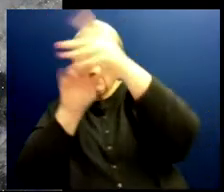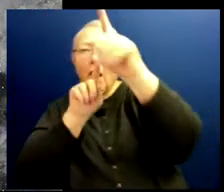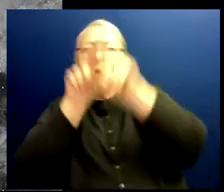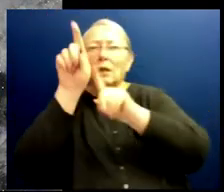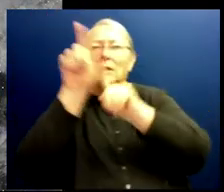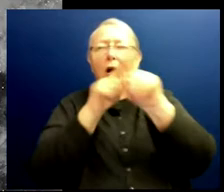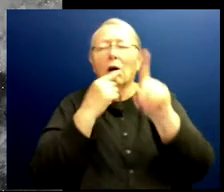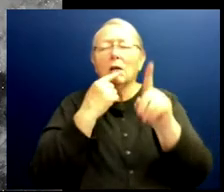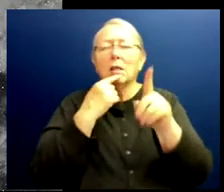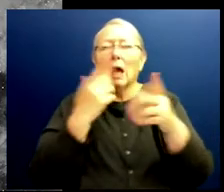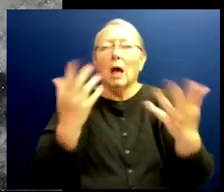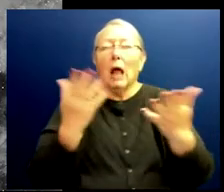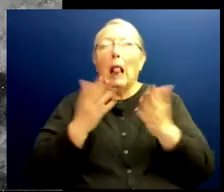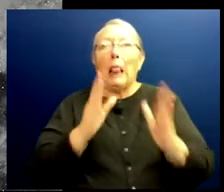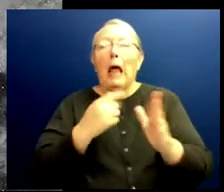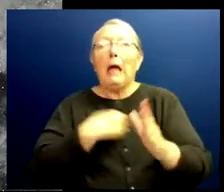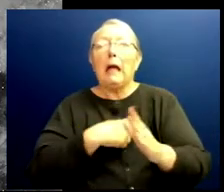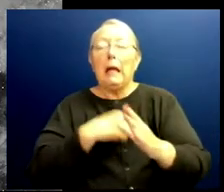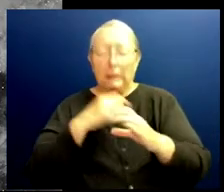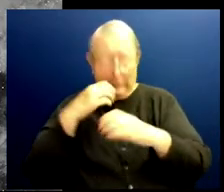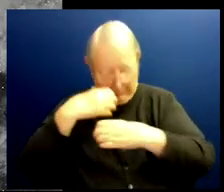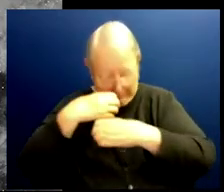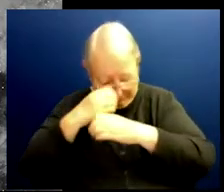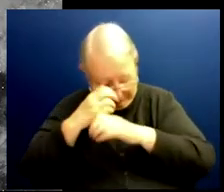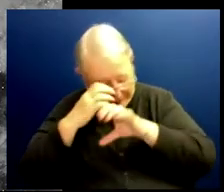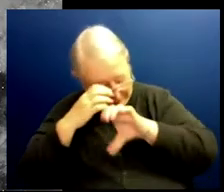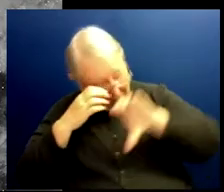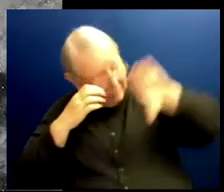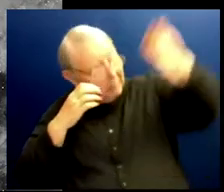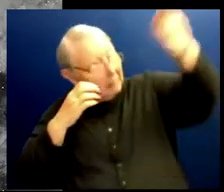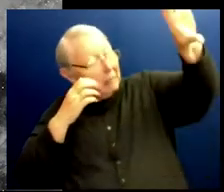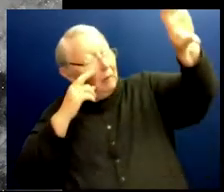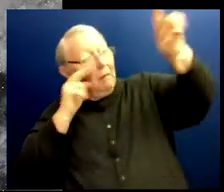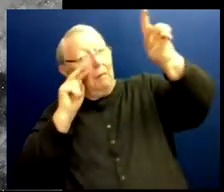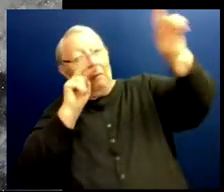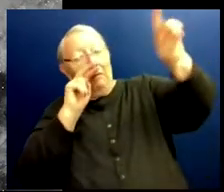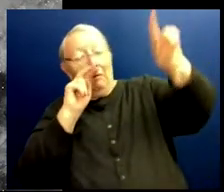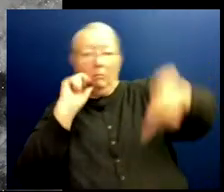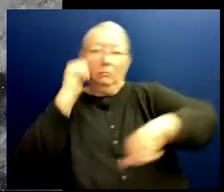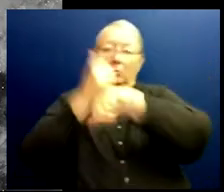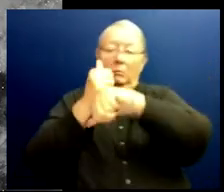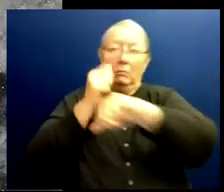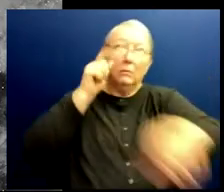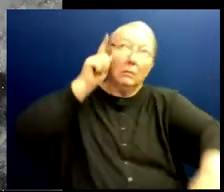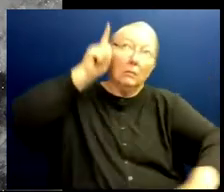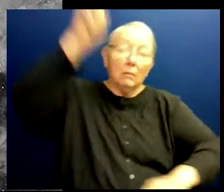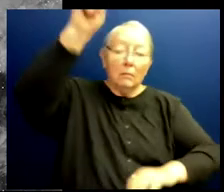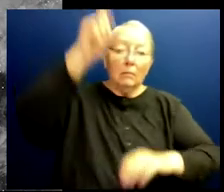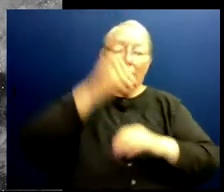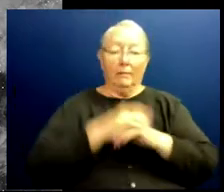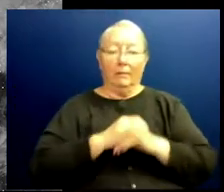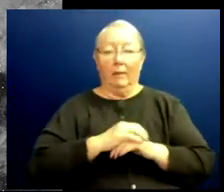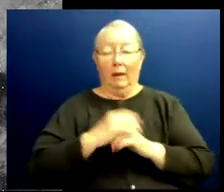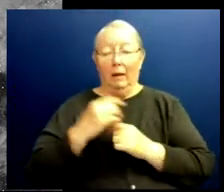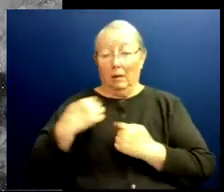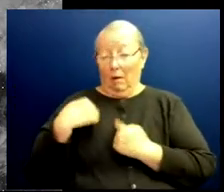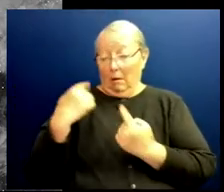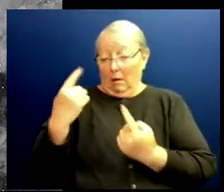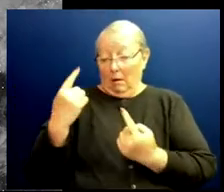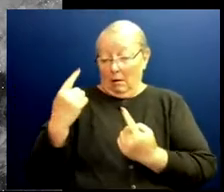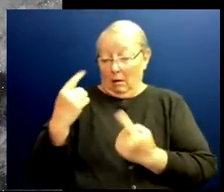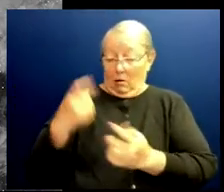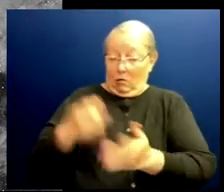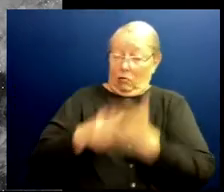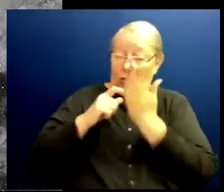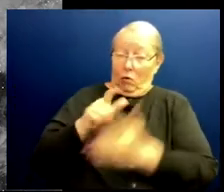And NASA agreed. And so for 25 years, it was developed, it was constructed, and it was